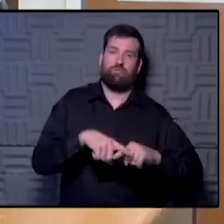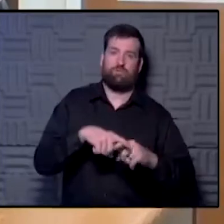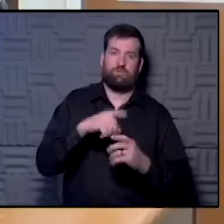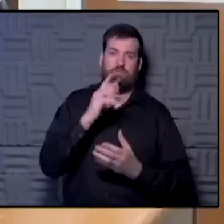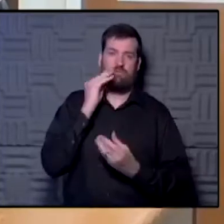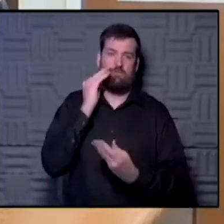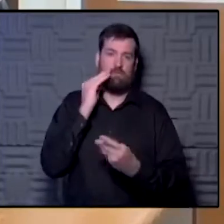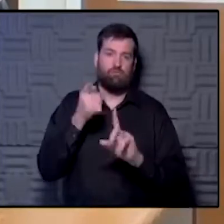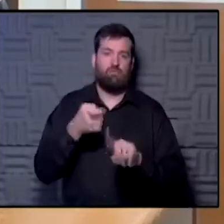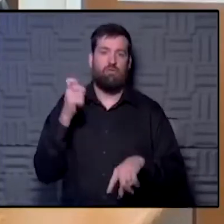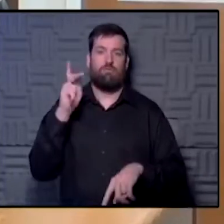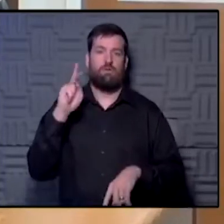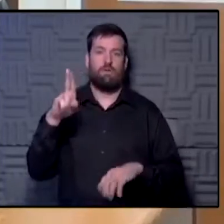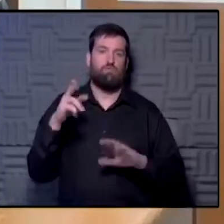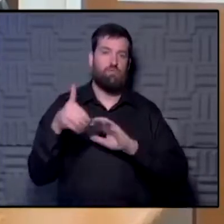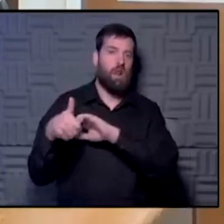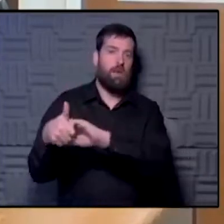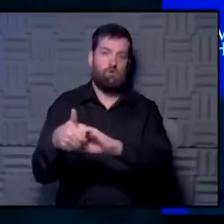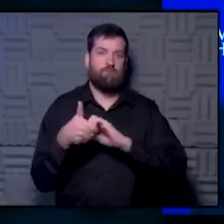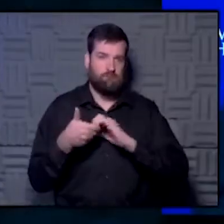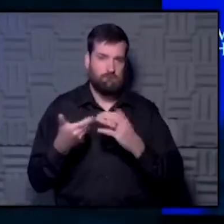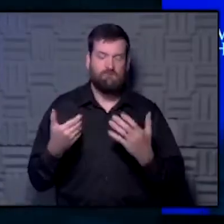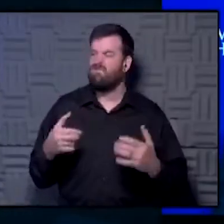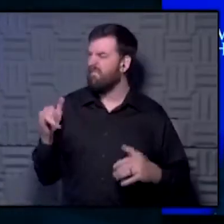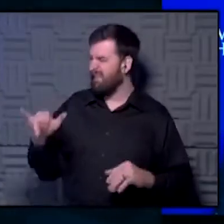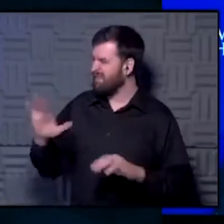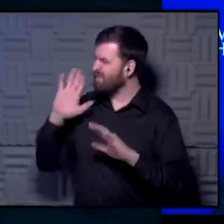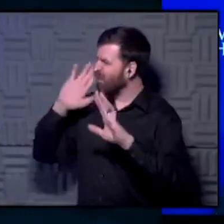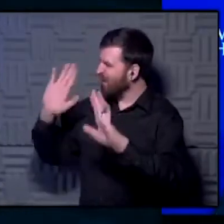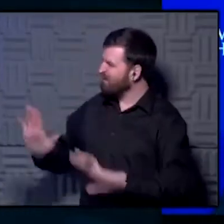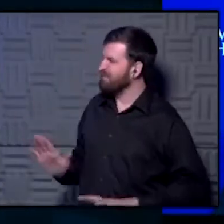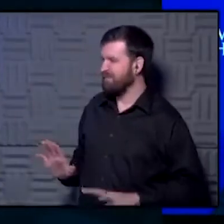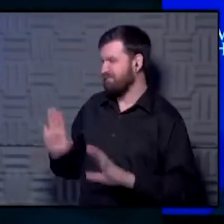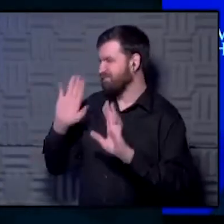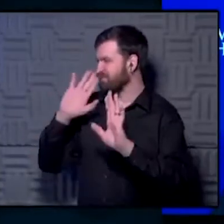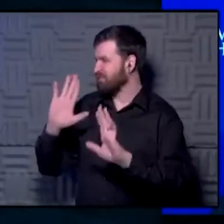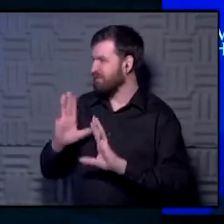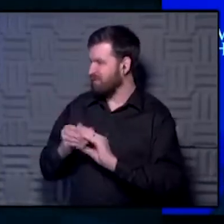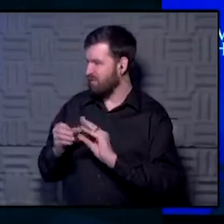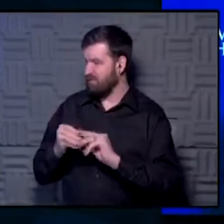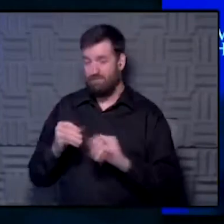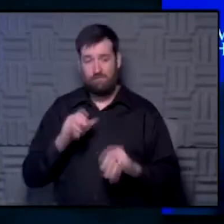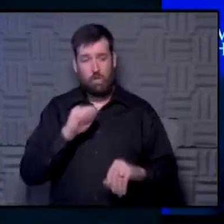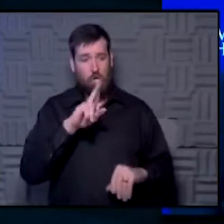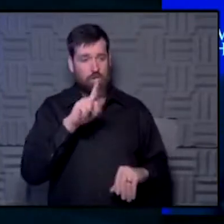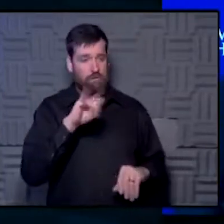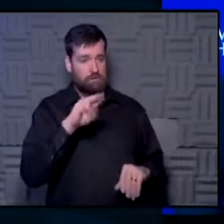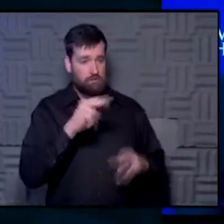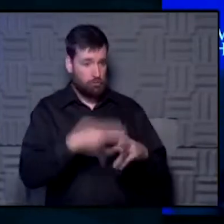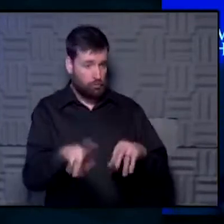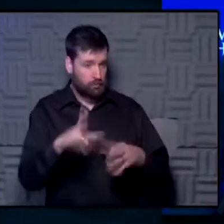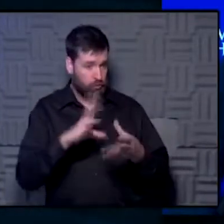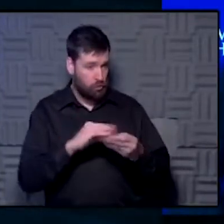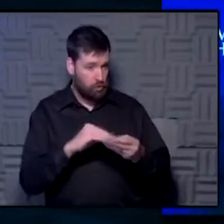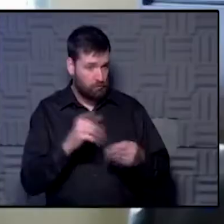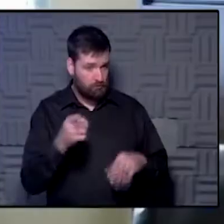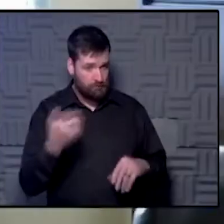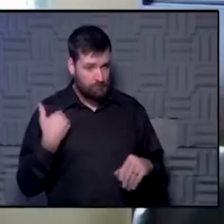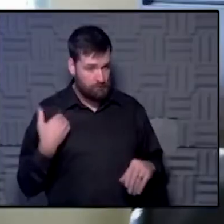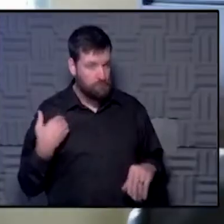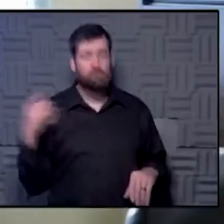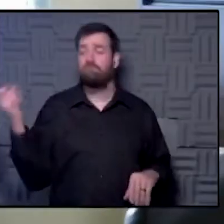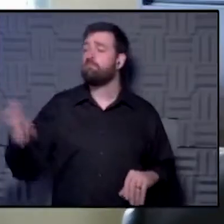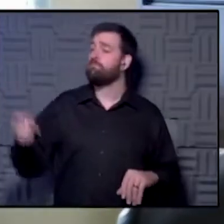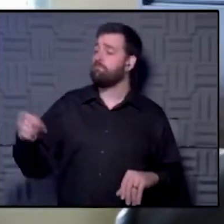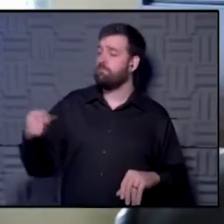we have received from the KU Collaborative. That's awesome. Great story. Austin, you got a quick one before we go to questions? Yeah, so this is